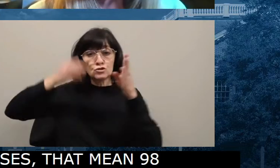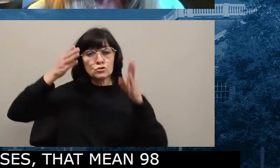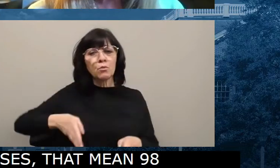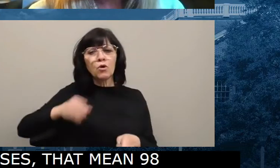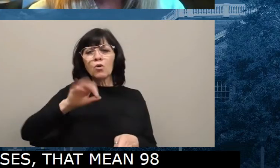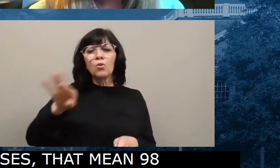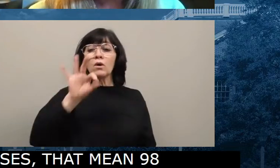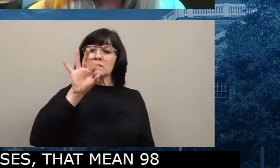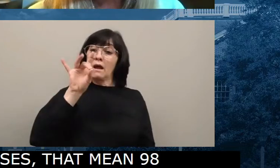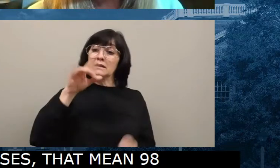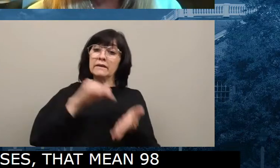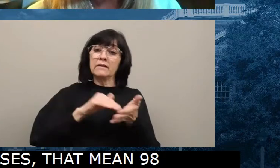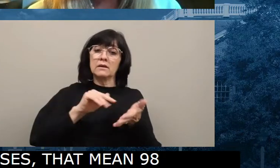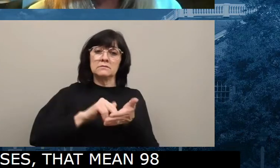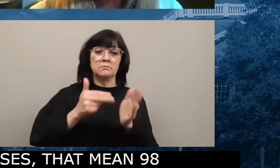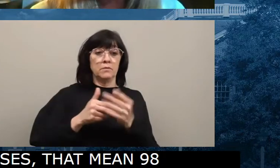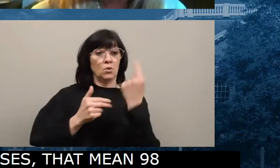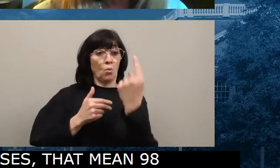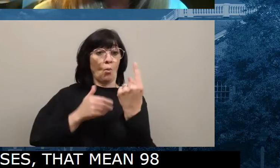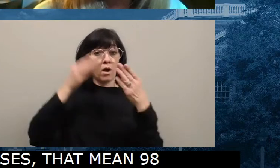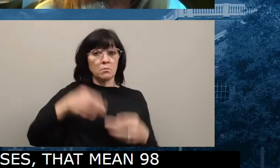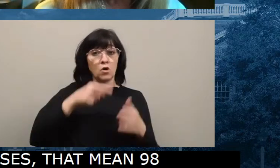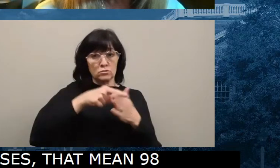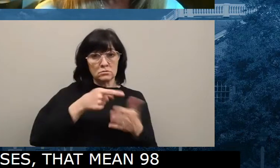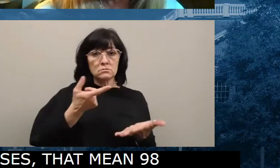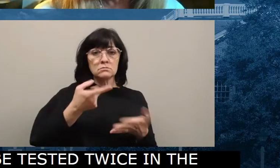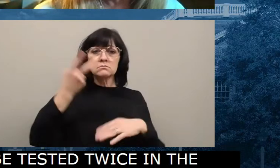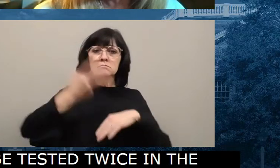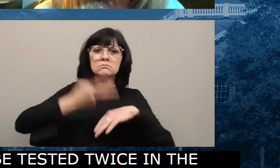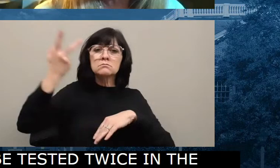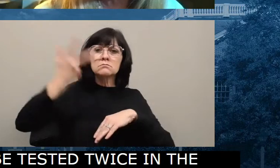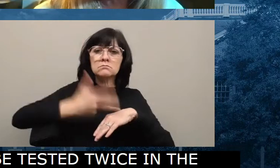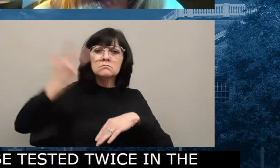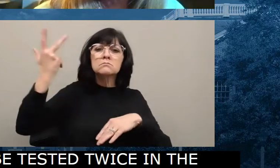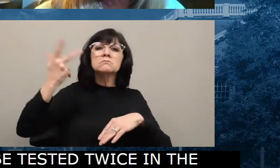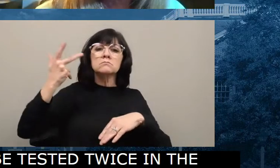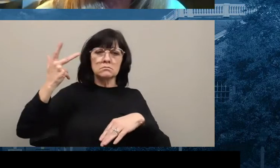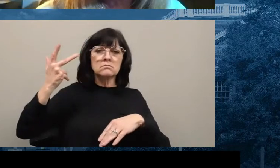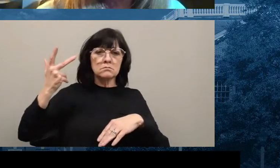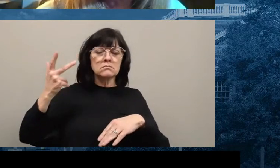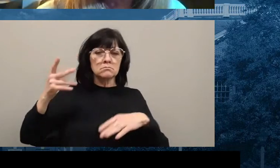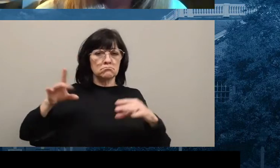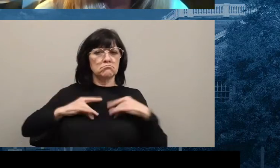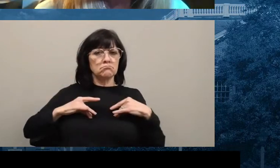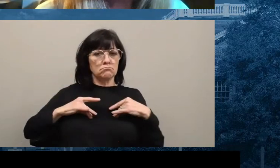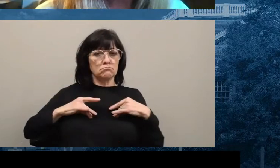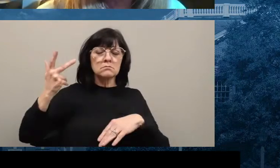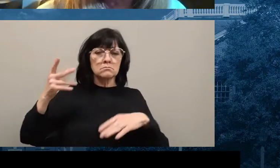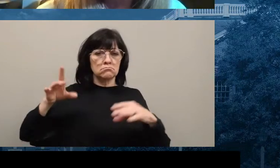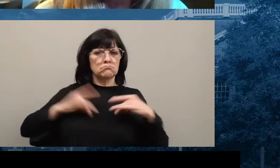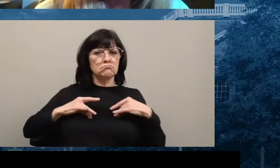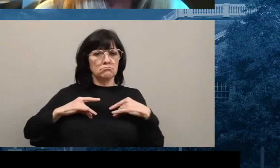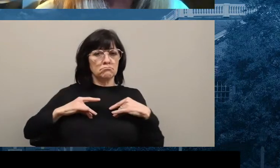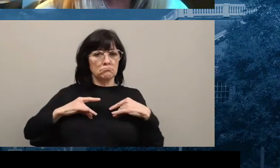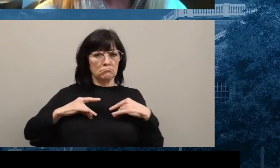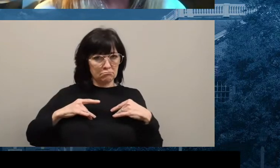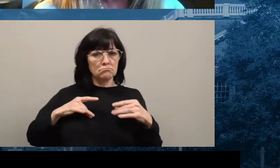Yeah, it's a great question. So our system that collects information about cases is